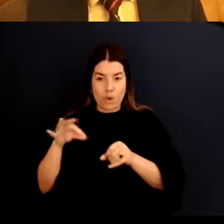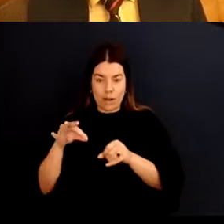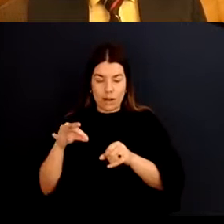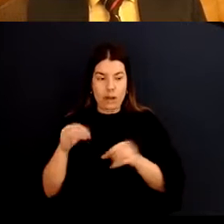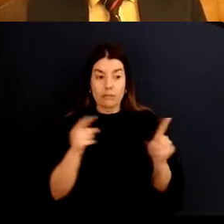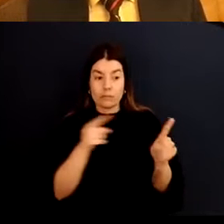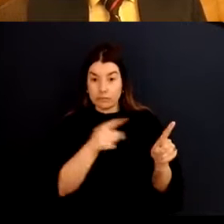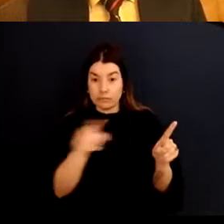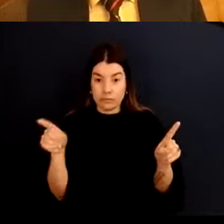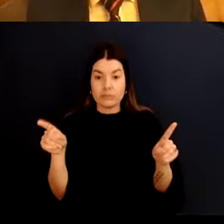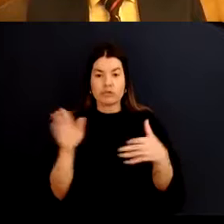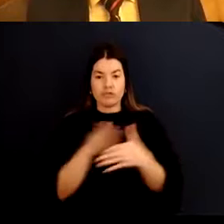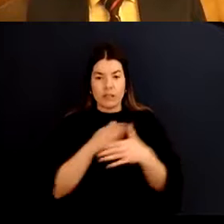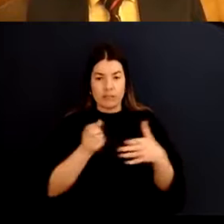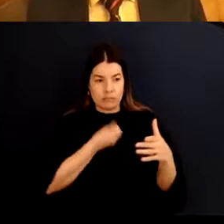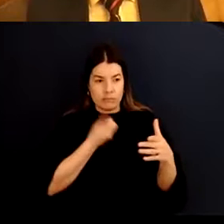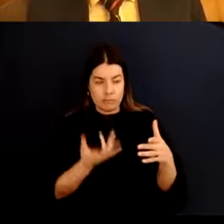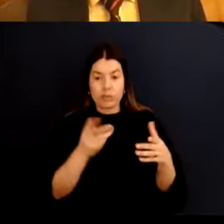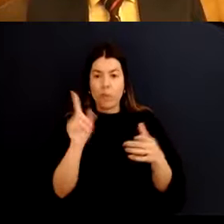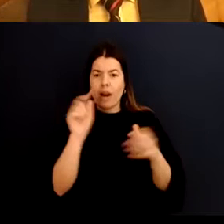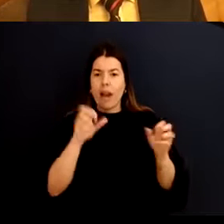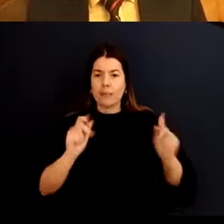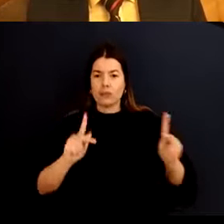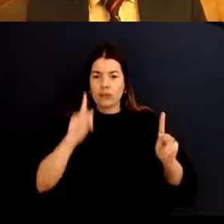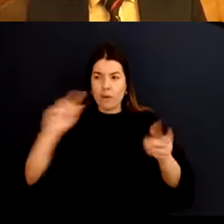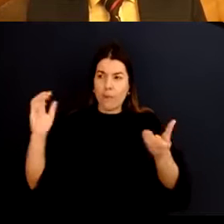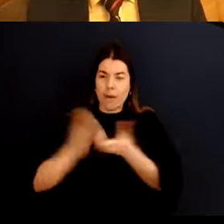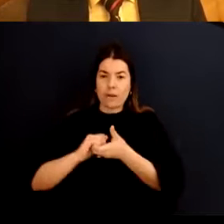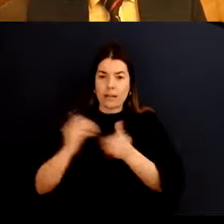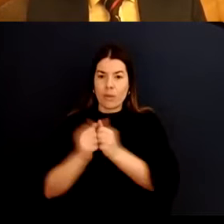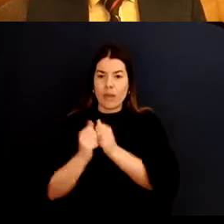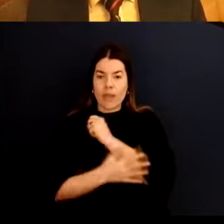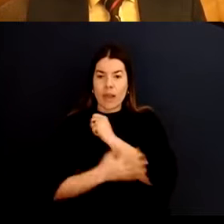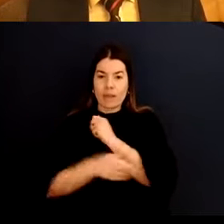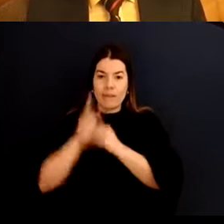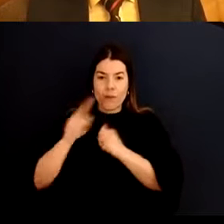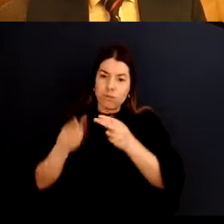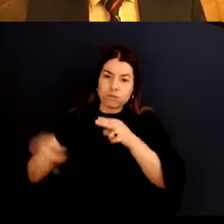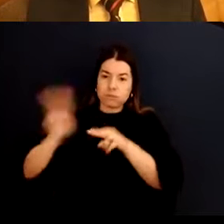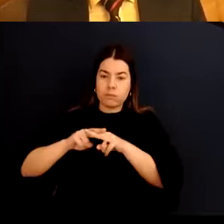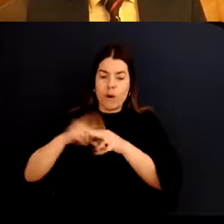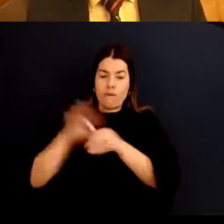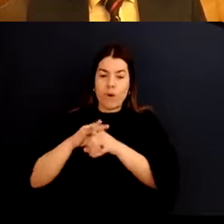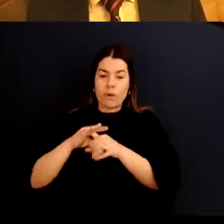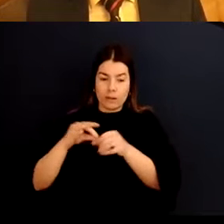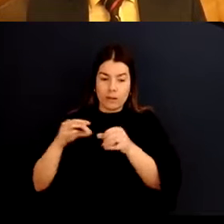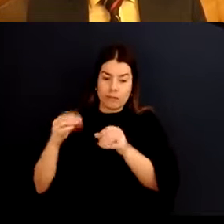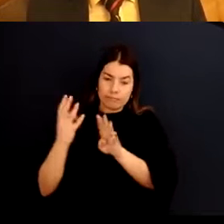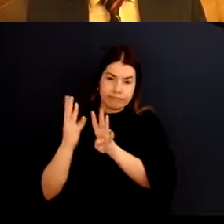see opportunities for partnering with the county to work toward increased voter turnout from the disability community.